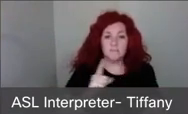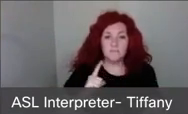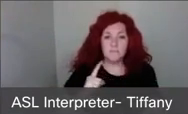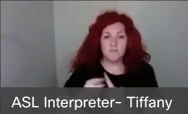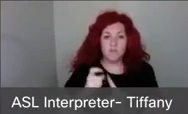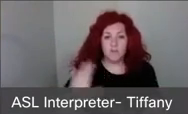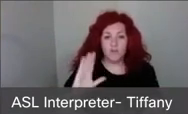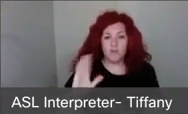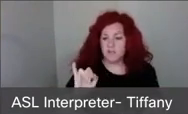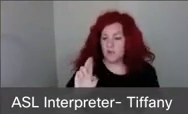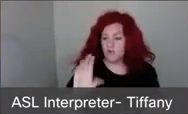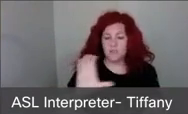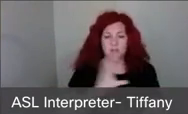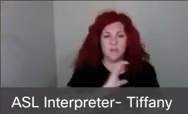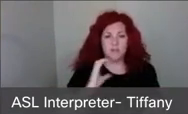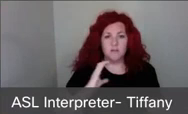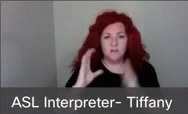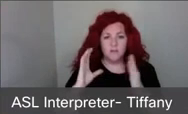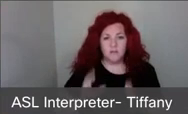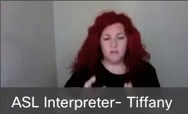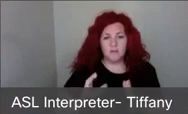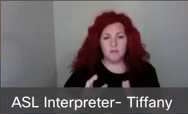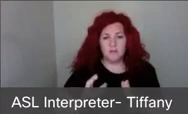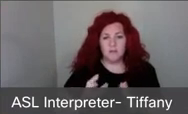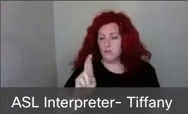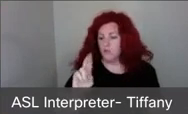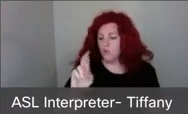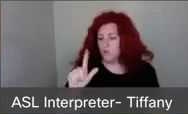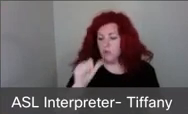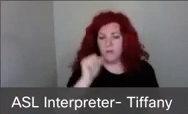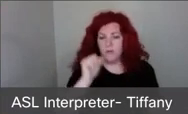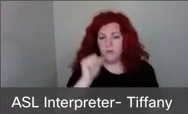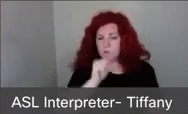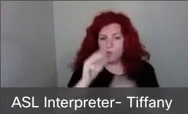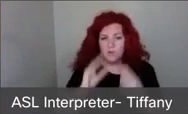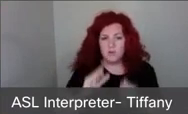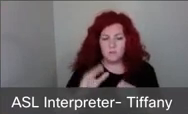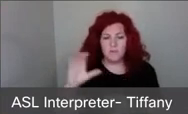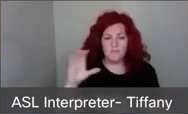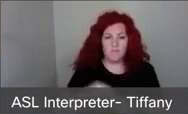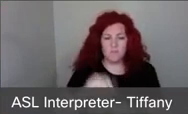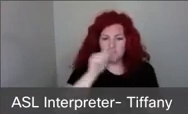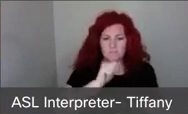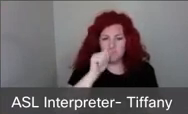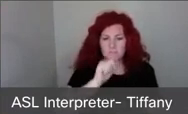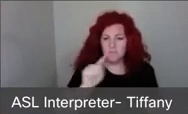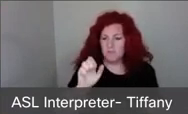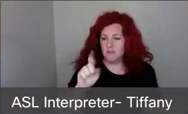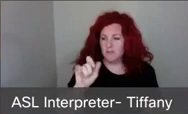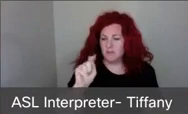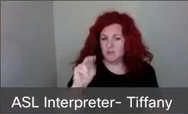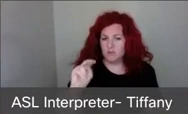previous IRC commissioners, rural Arizonians have been forced to endure taxation